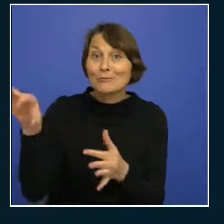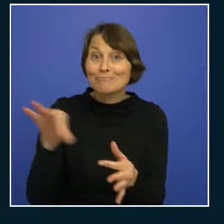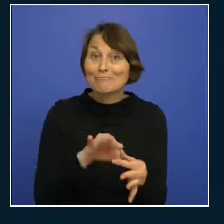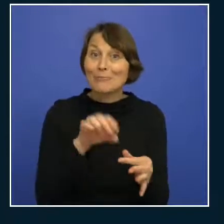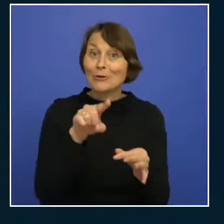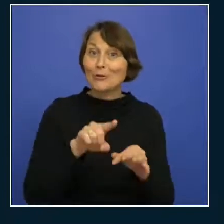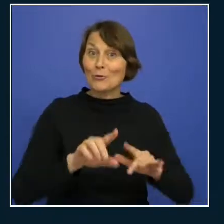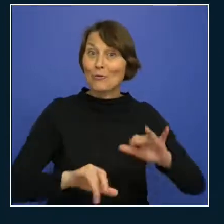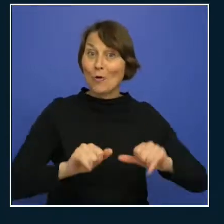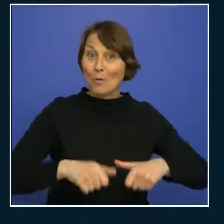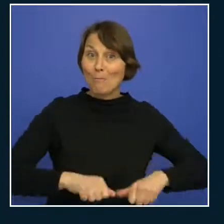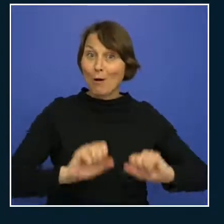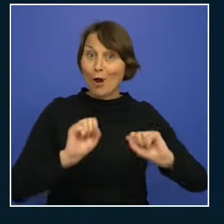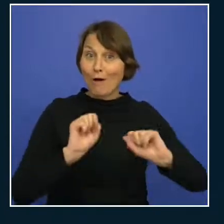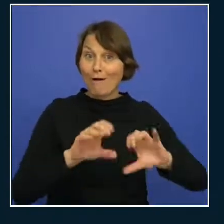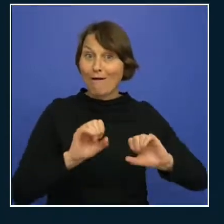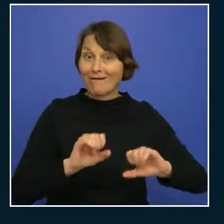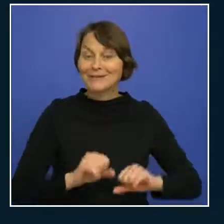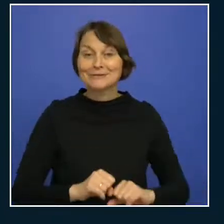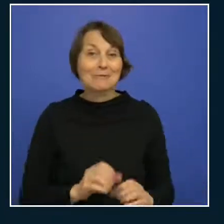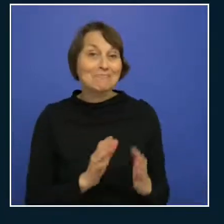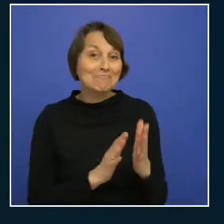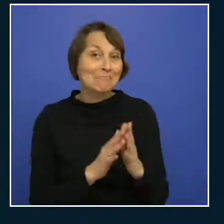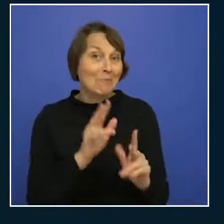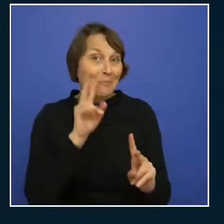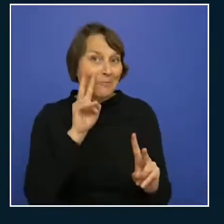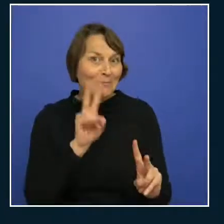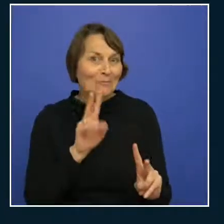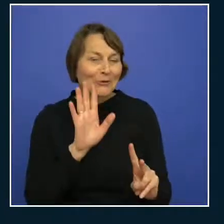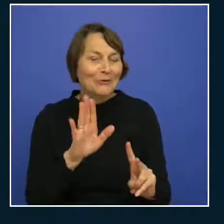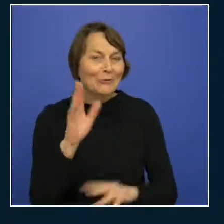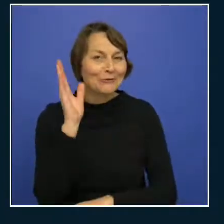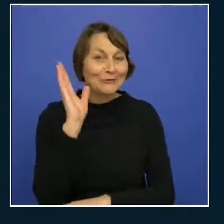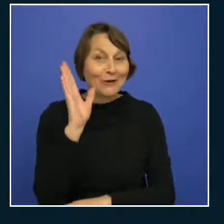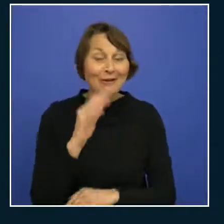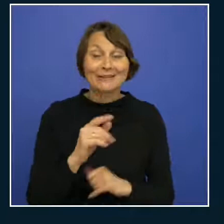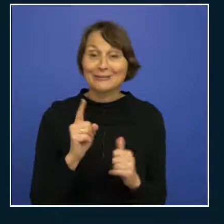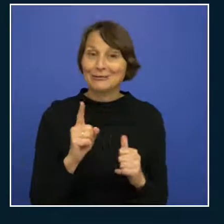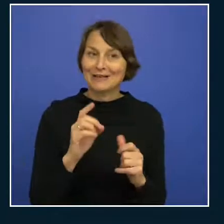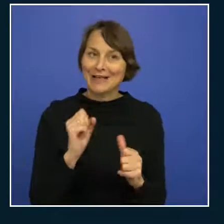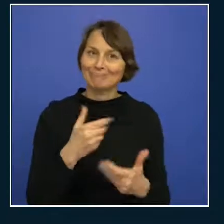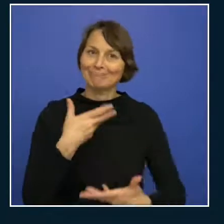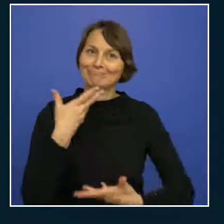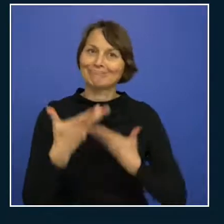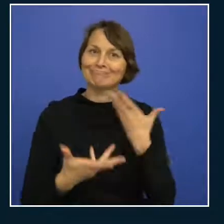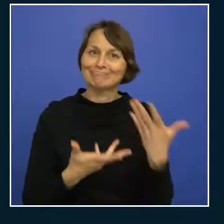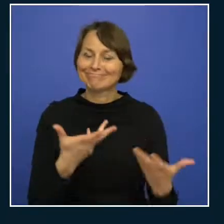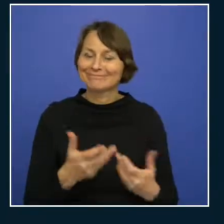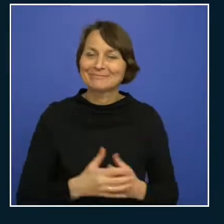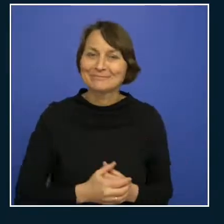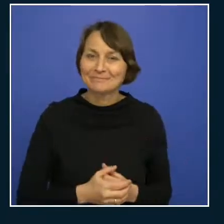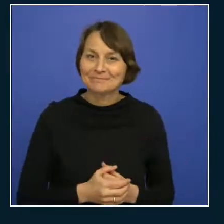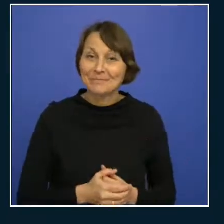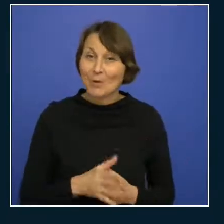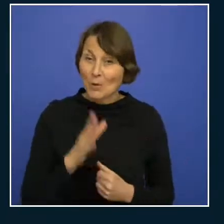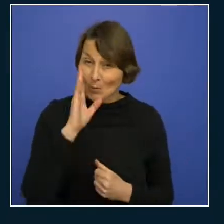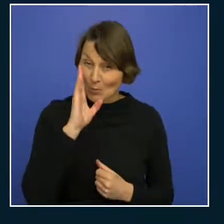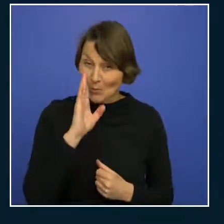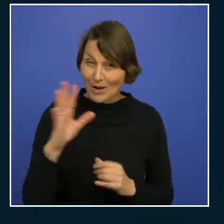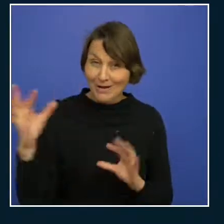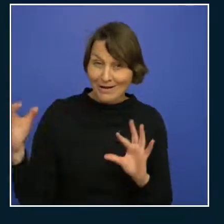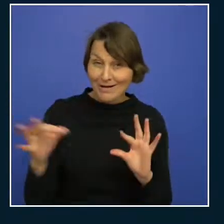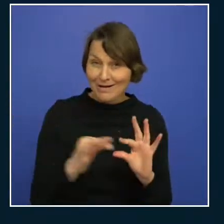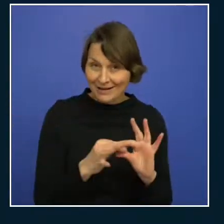Well, we are looking forward to your talk where you can explain it in real life. Will you also link to your blog